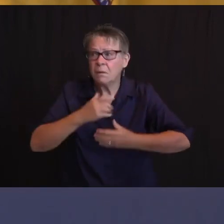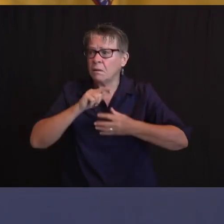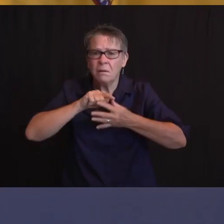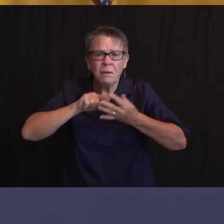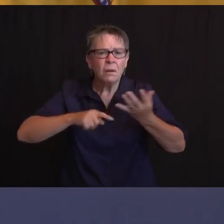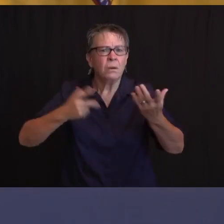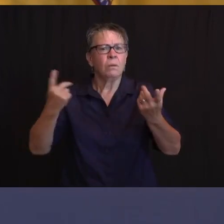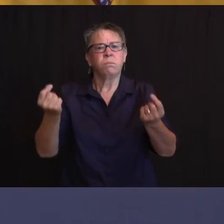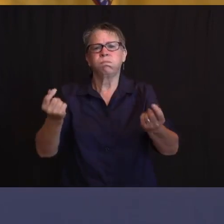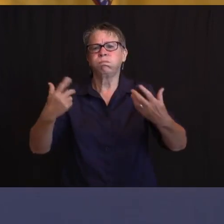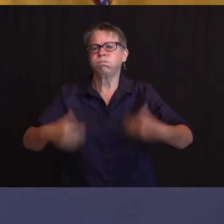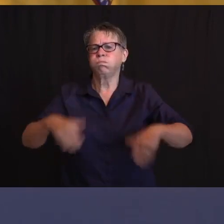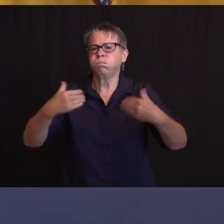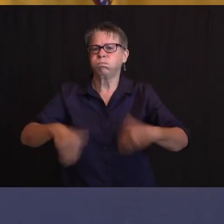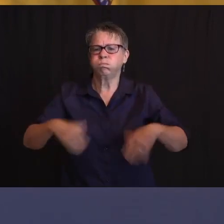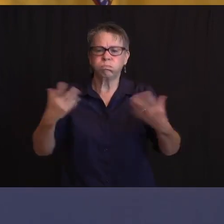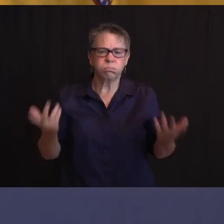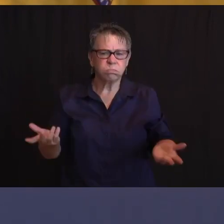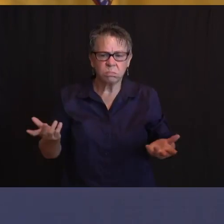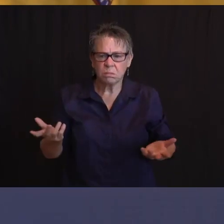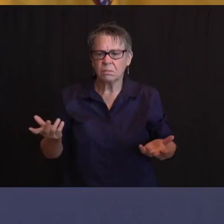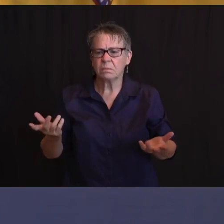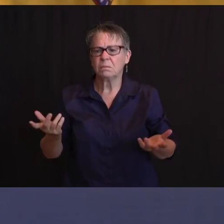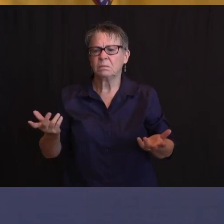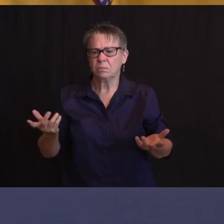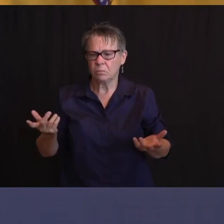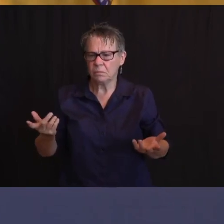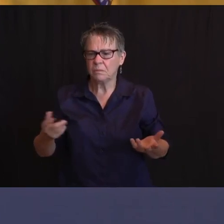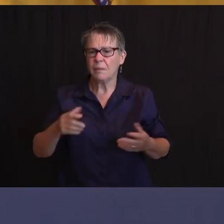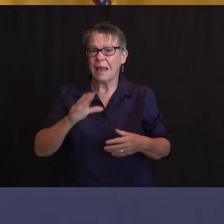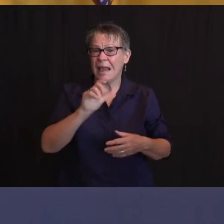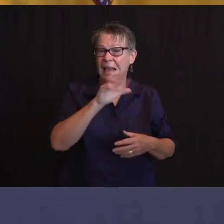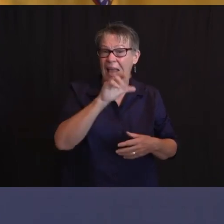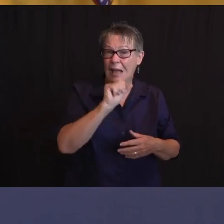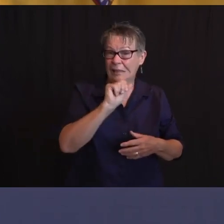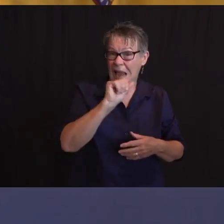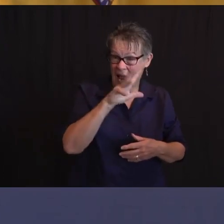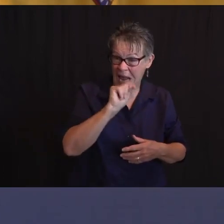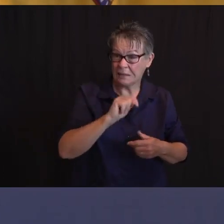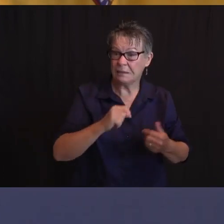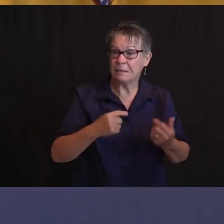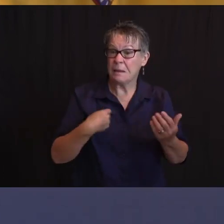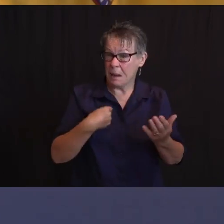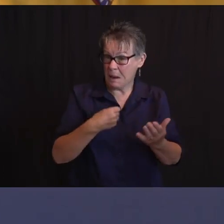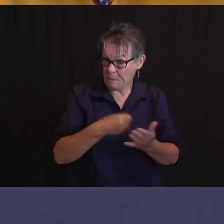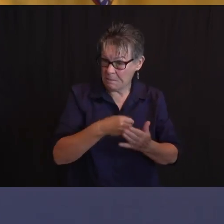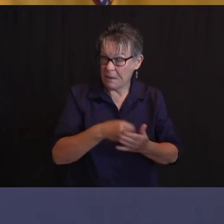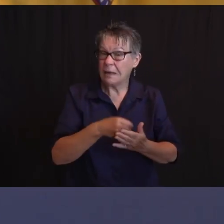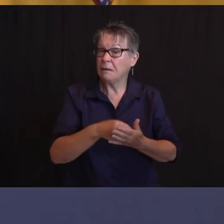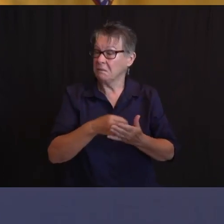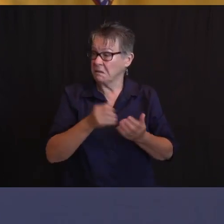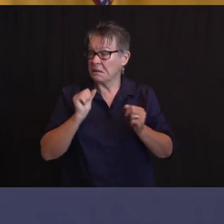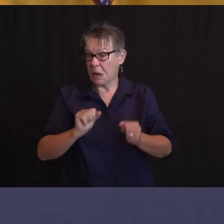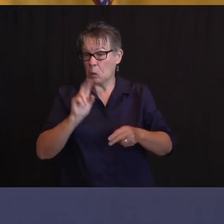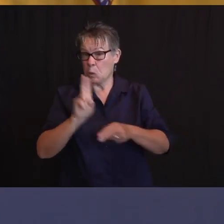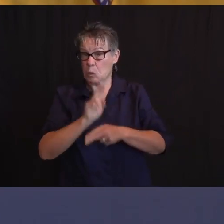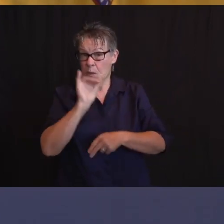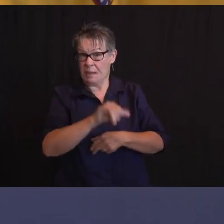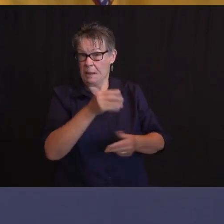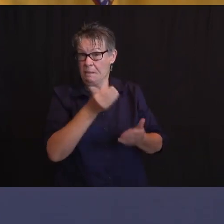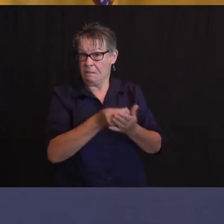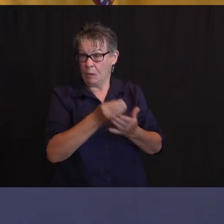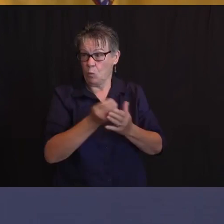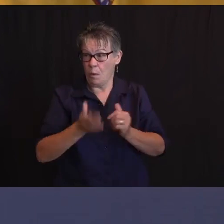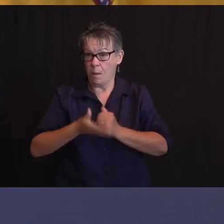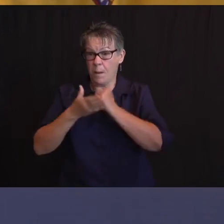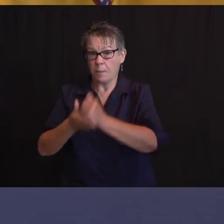And again, you know, I think we've said this many times, just to repeat this, that ventilation is going to be on that list, and like there were 10 or